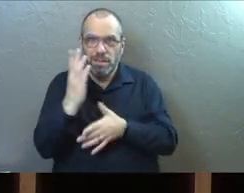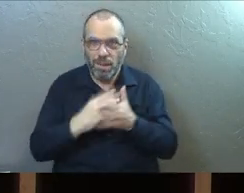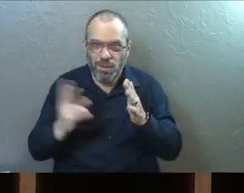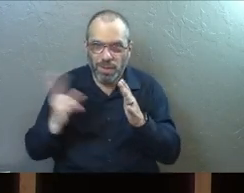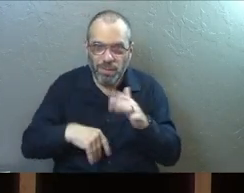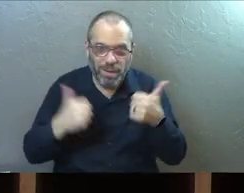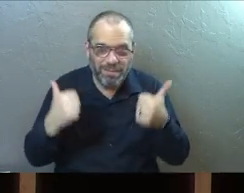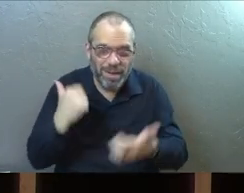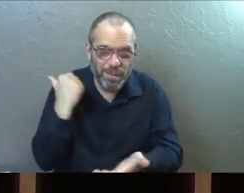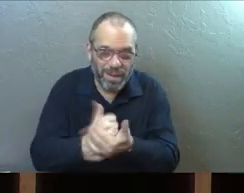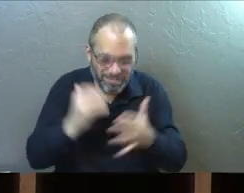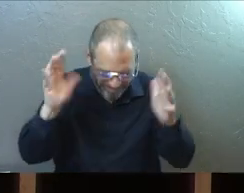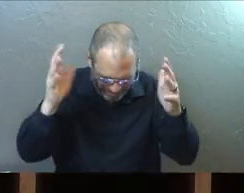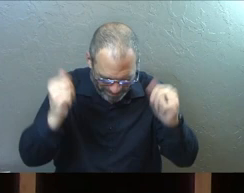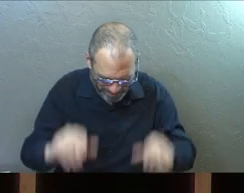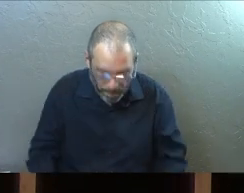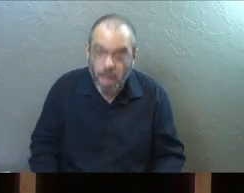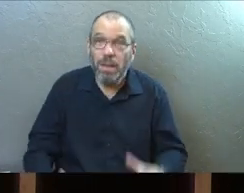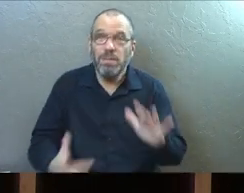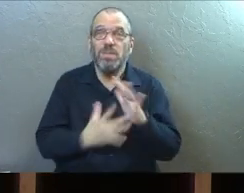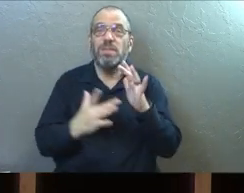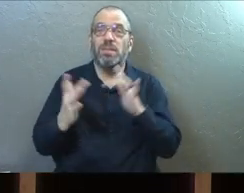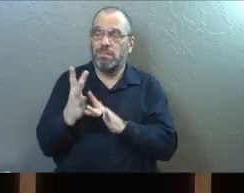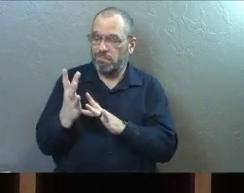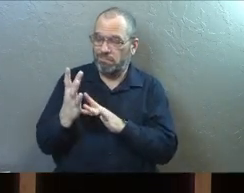That's good. Jesus.